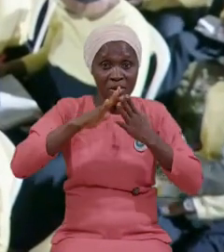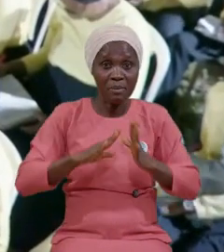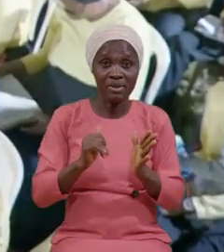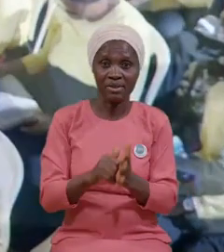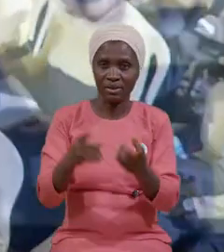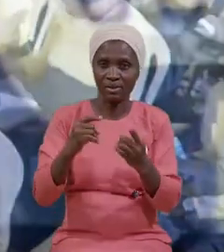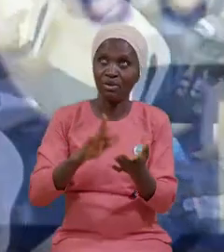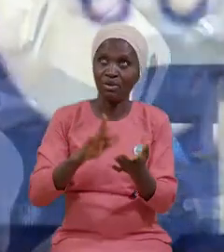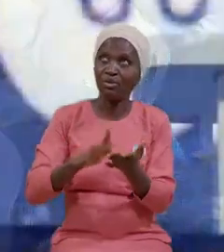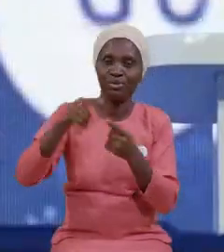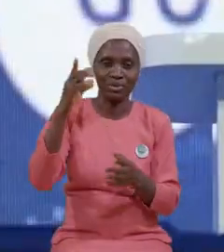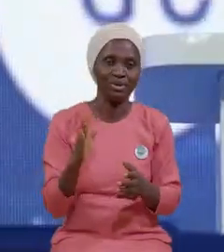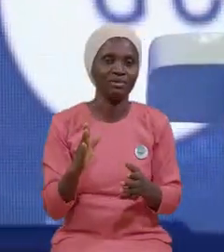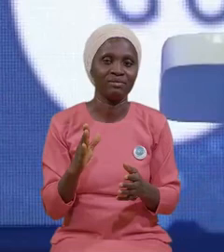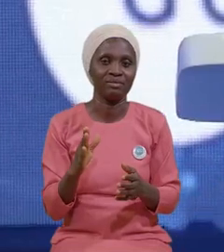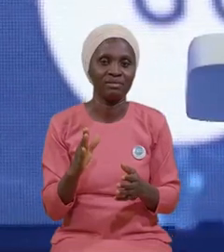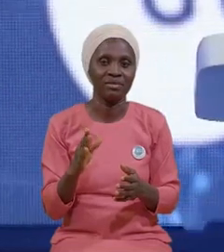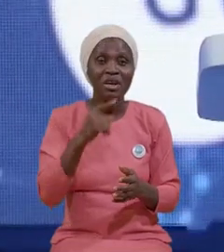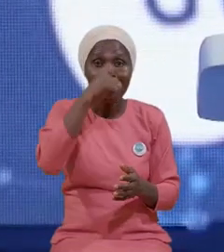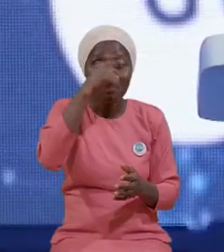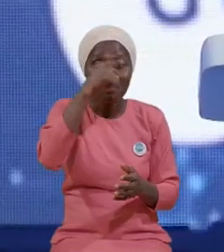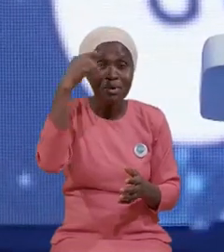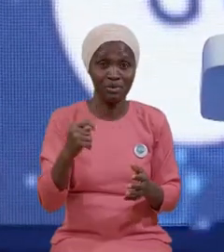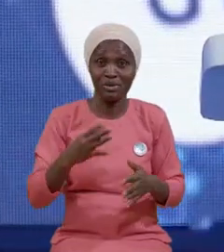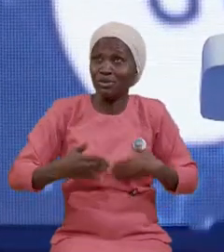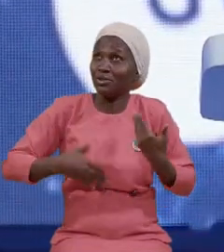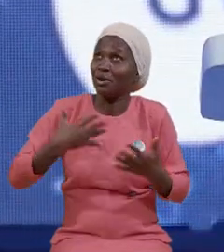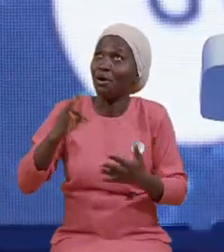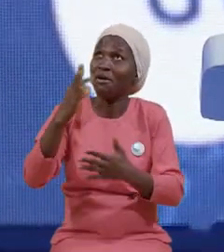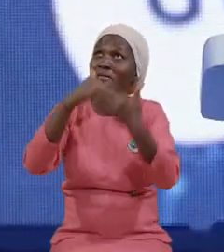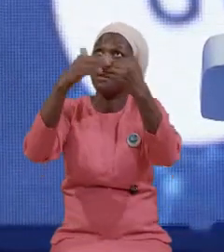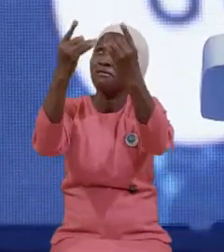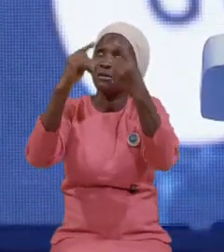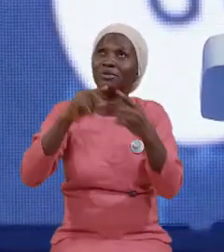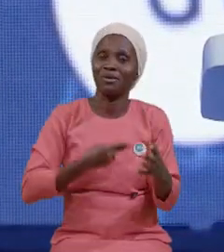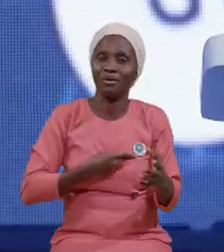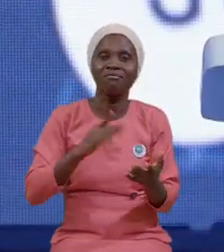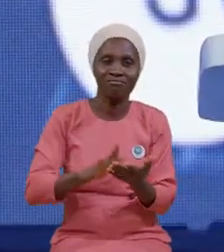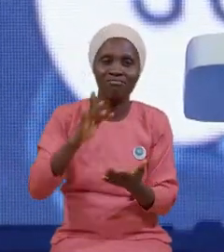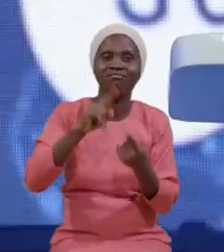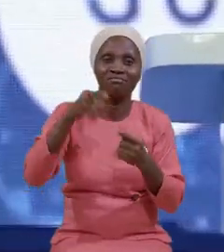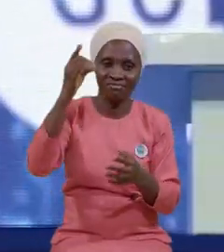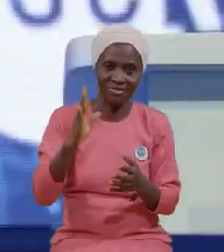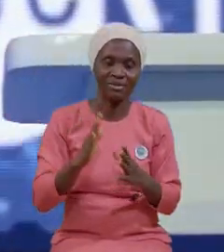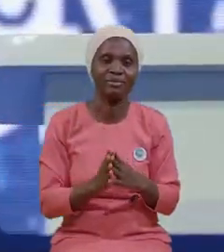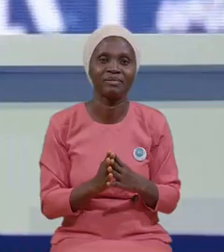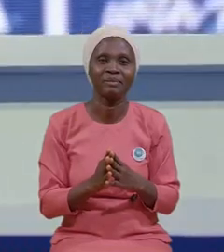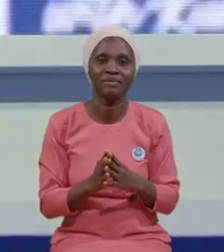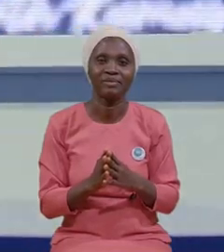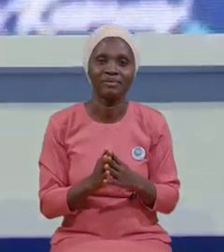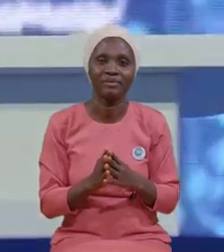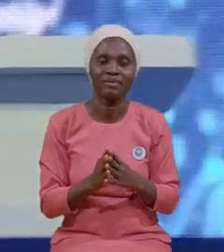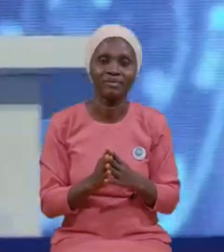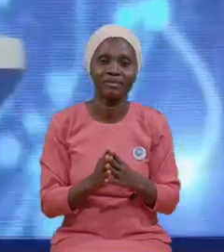God. For the joy of heaven come to earth, glory to God.